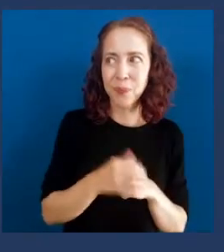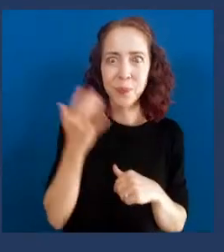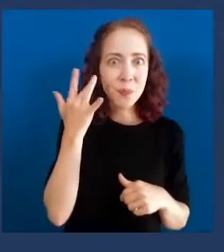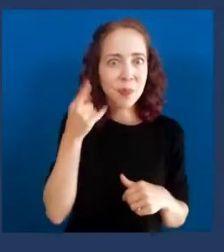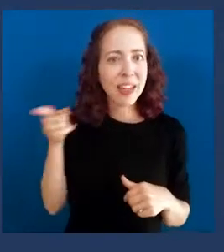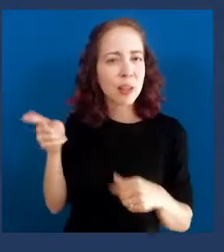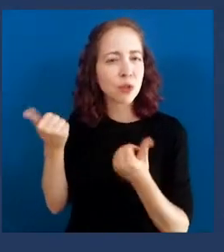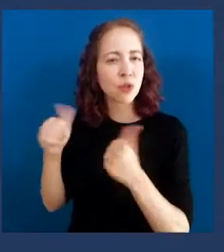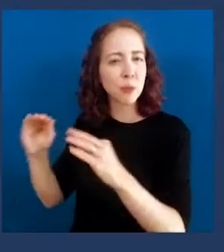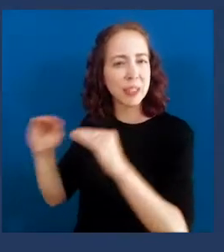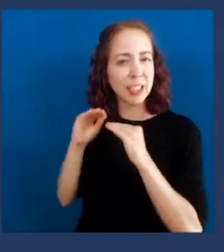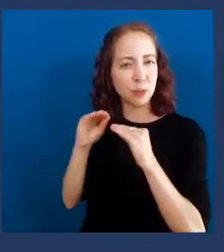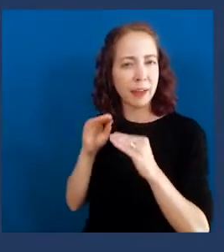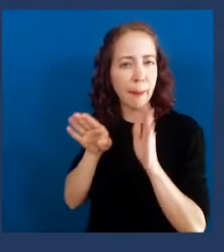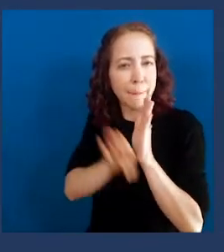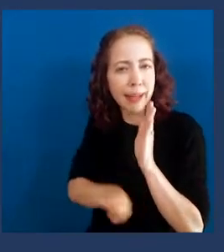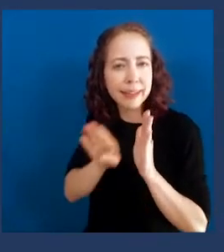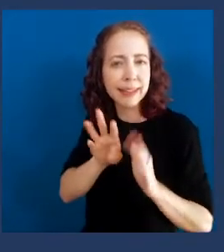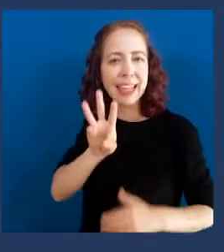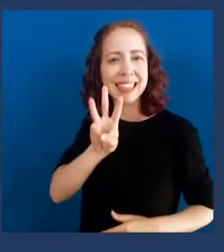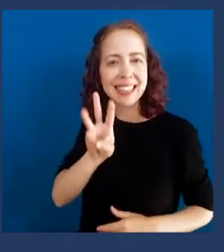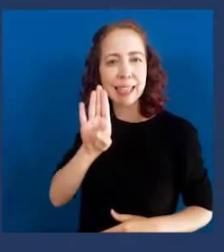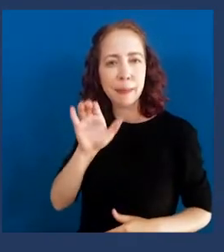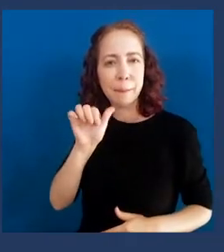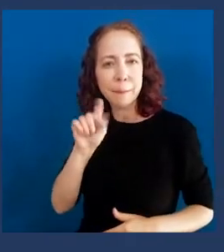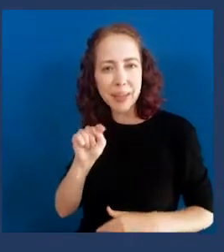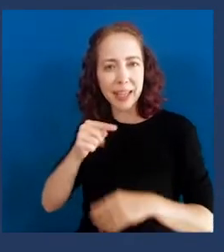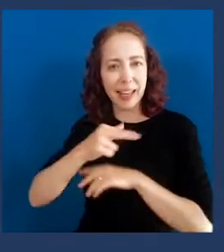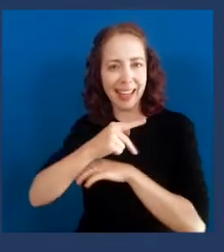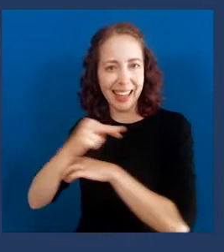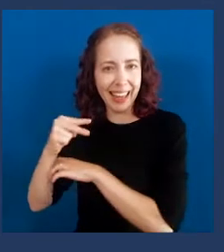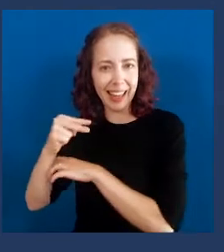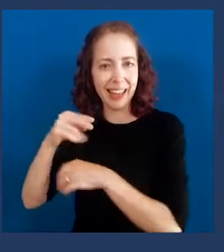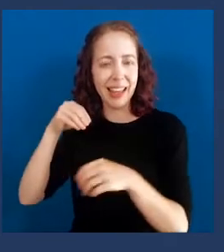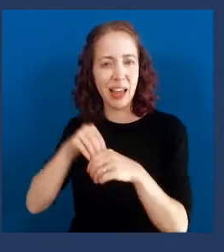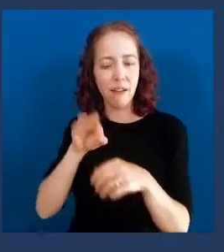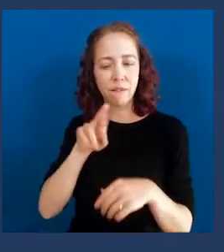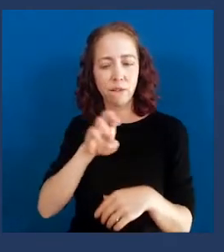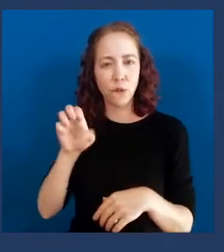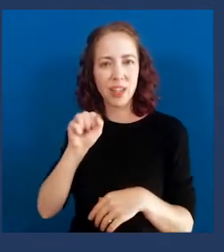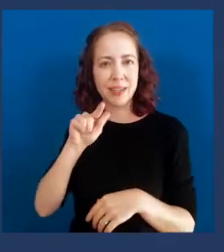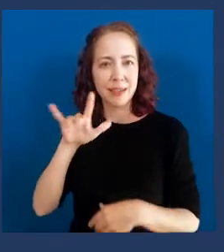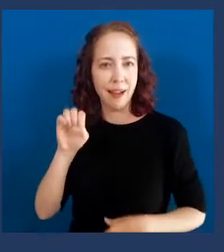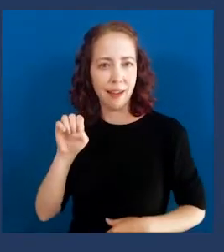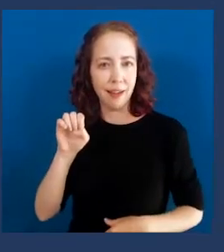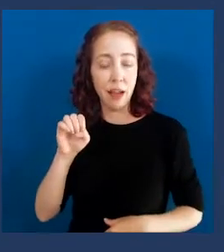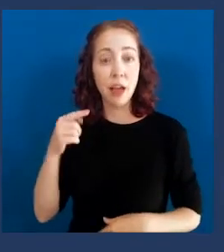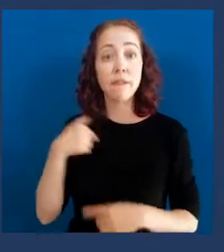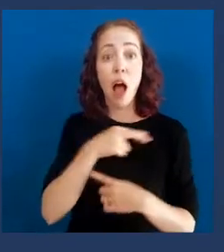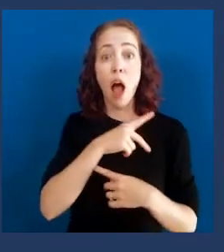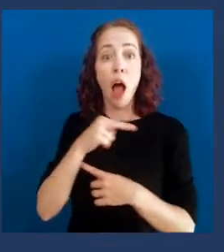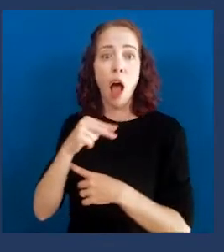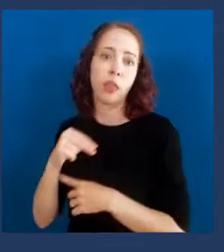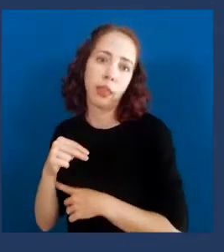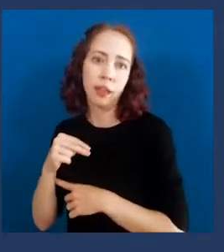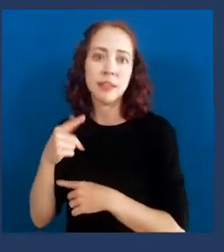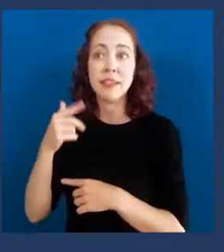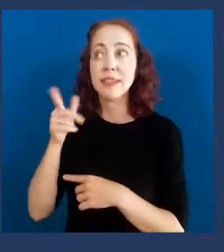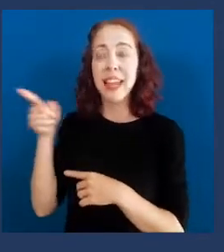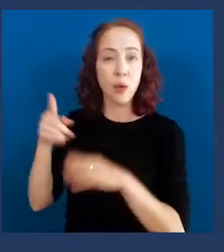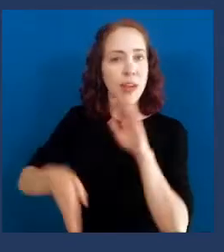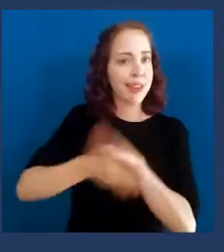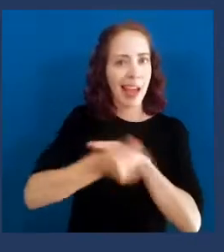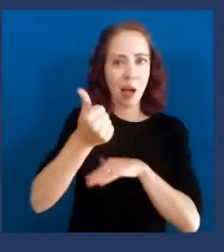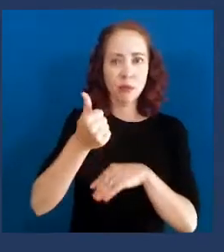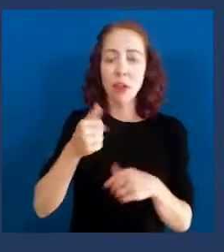the basic 6-beat kick in freestyle. And every time I dropped my feet and I stopped kicking, he would kick me out.